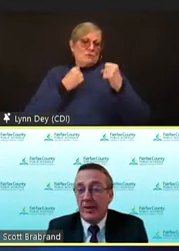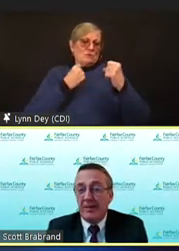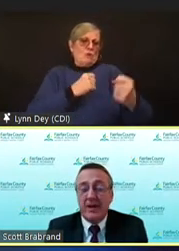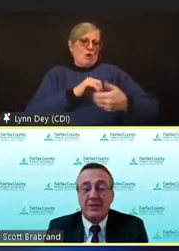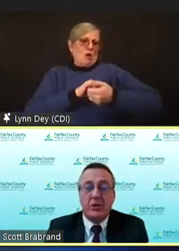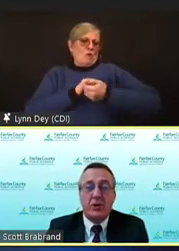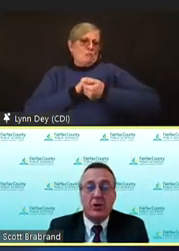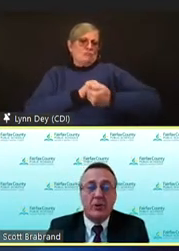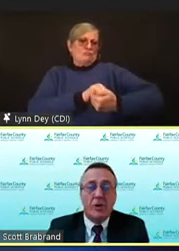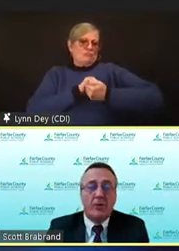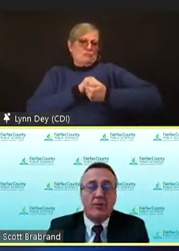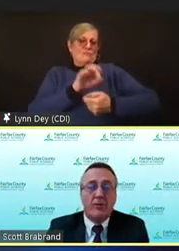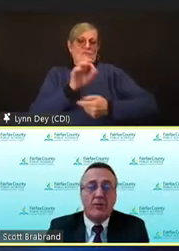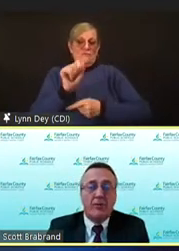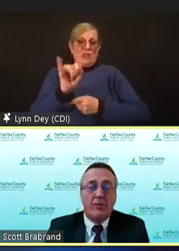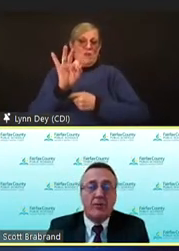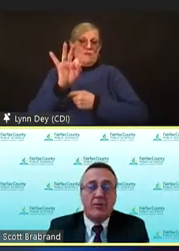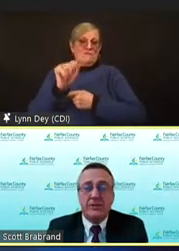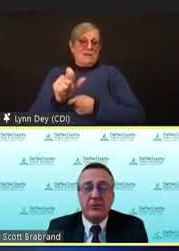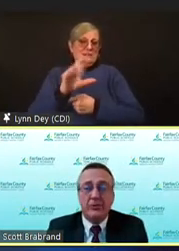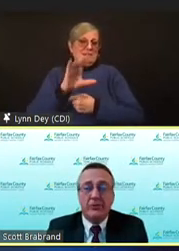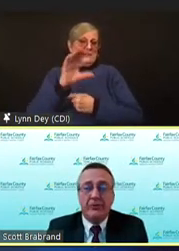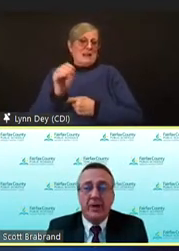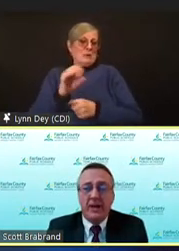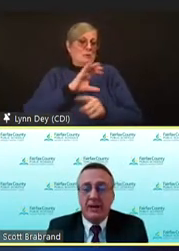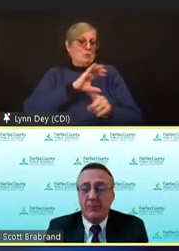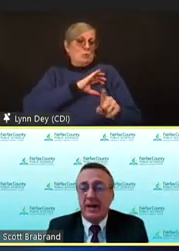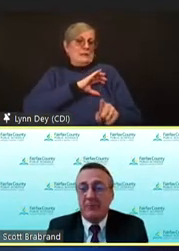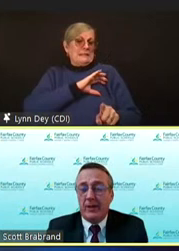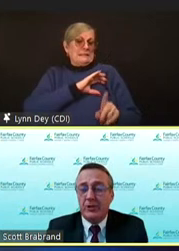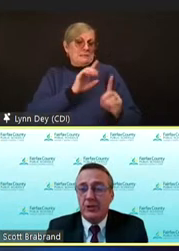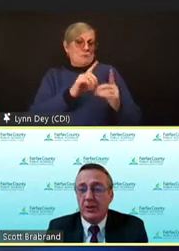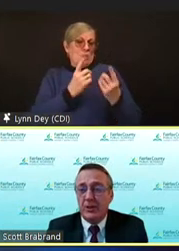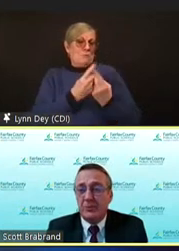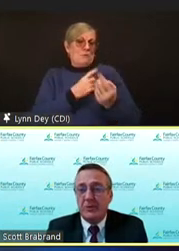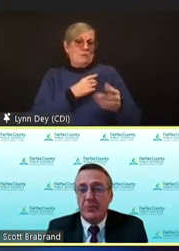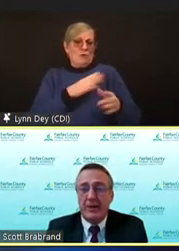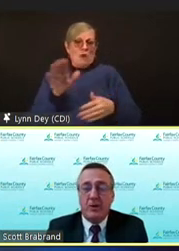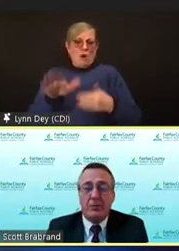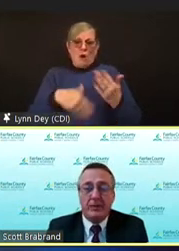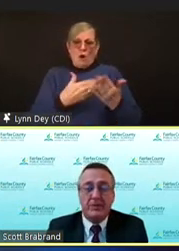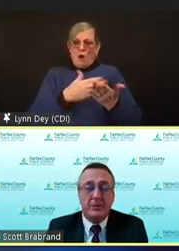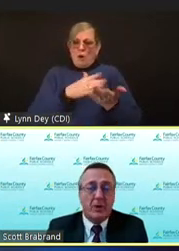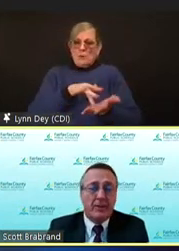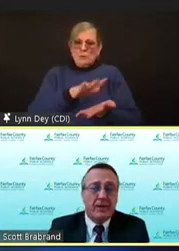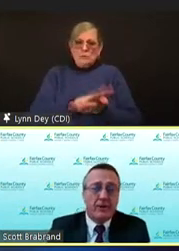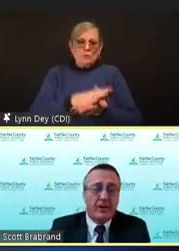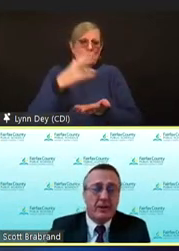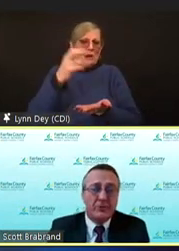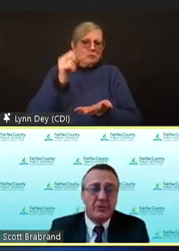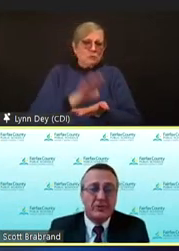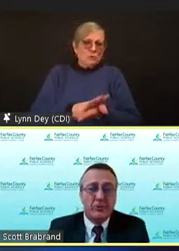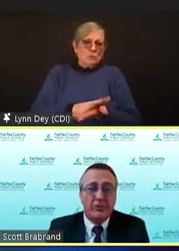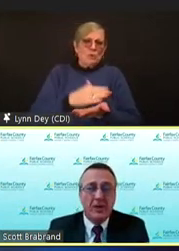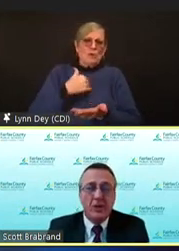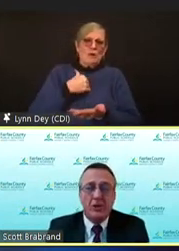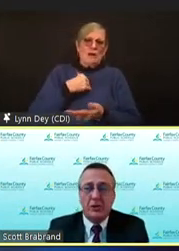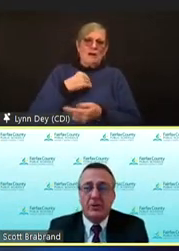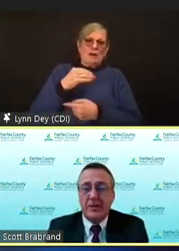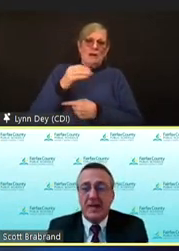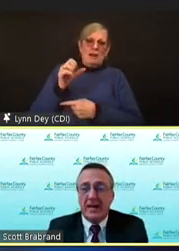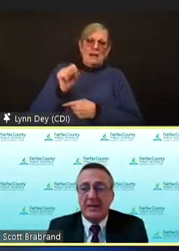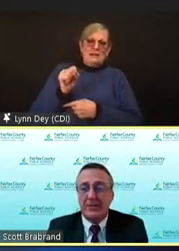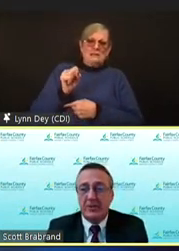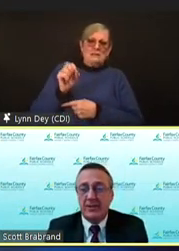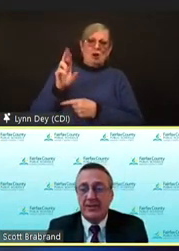you know, we have an SRO in all of our middle and high schools, and we have relationships between our police department and our elementary schools should